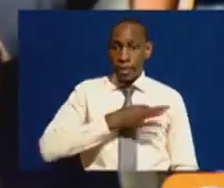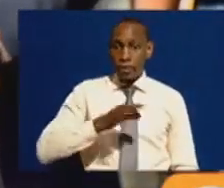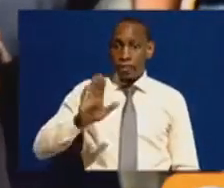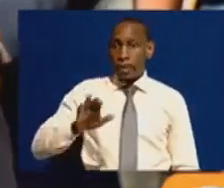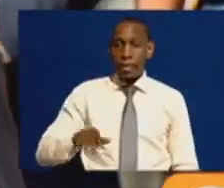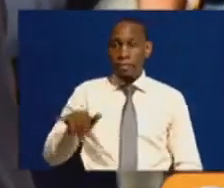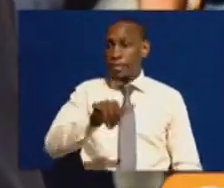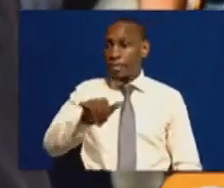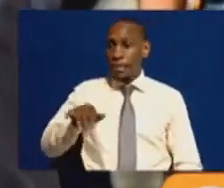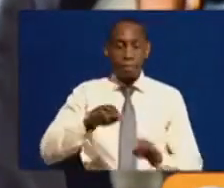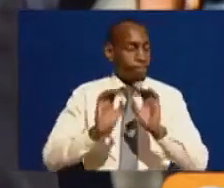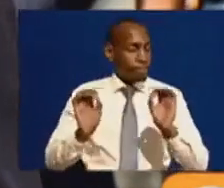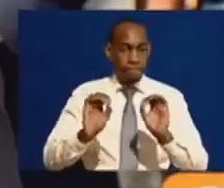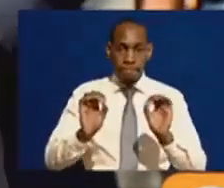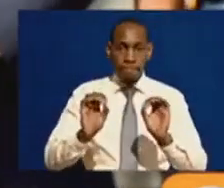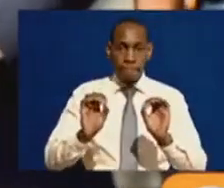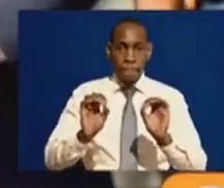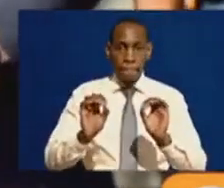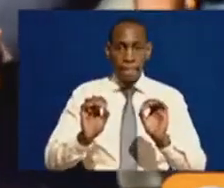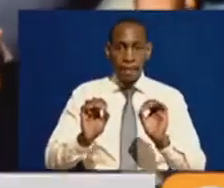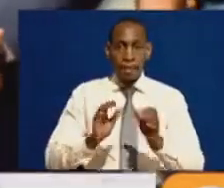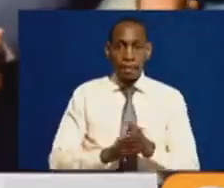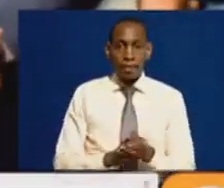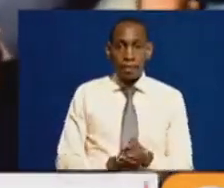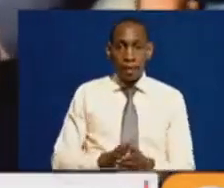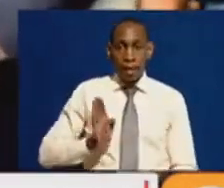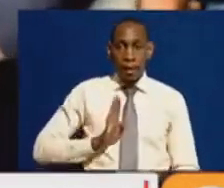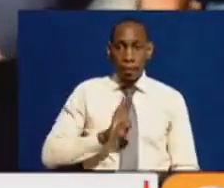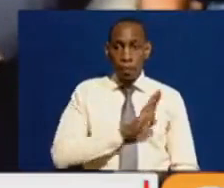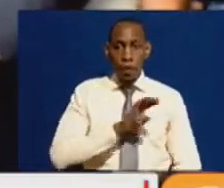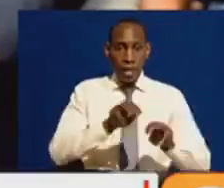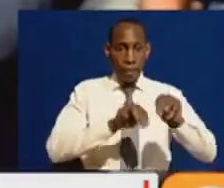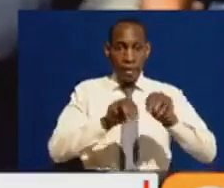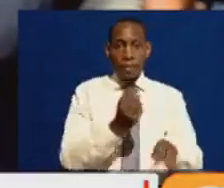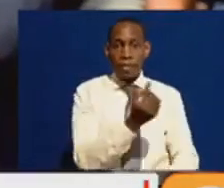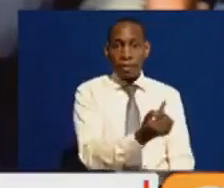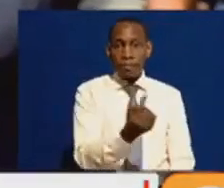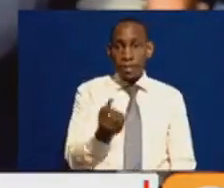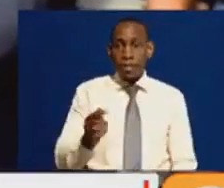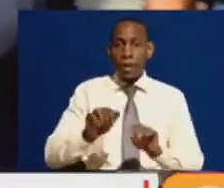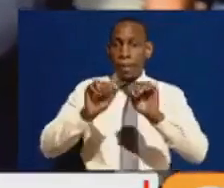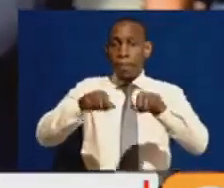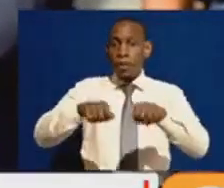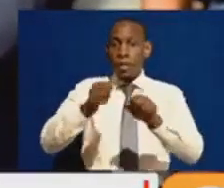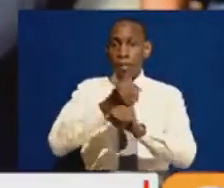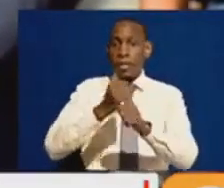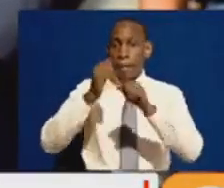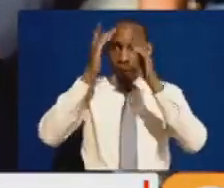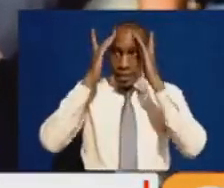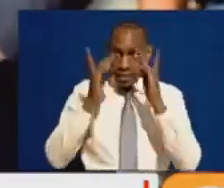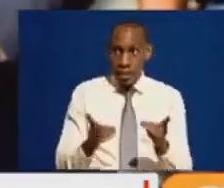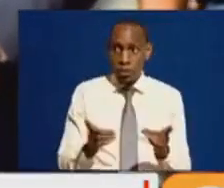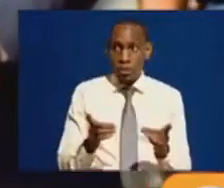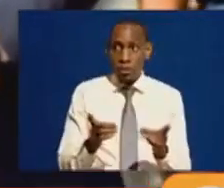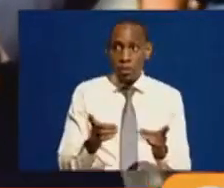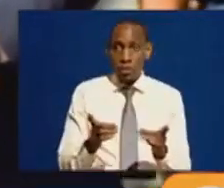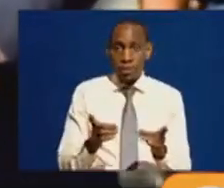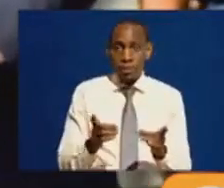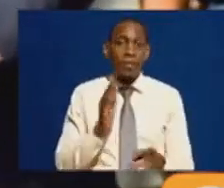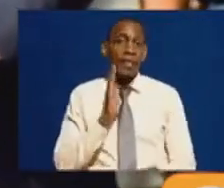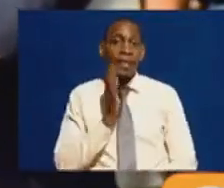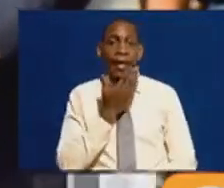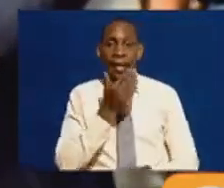same, and each and every board of management will be able to make a decision as to the color and